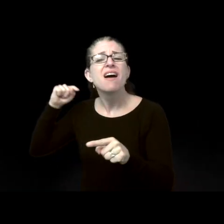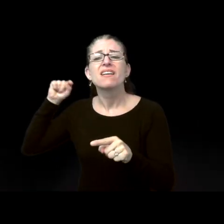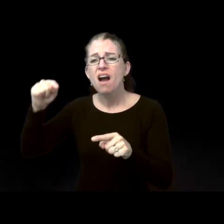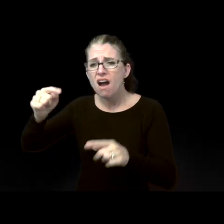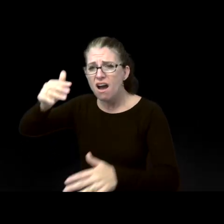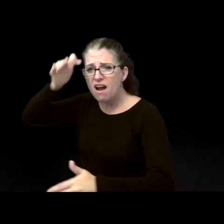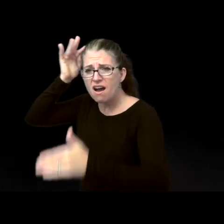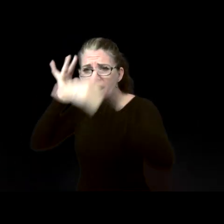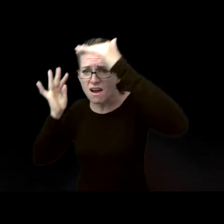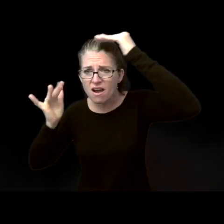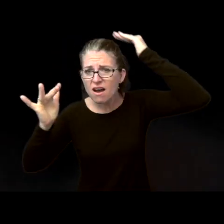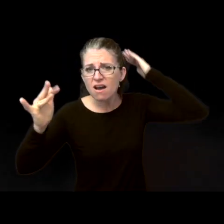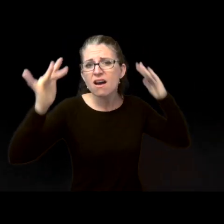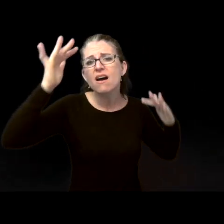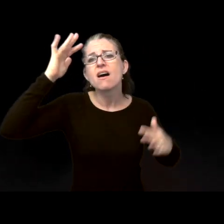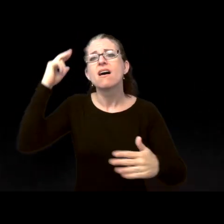here I